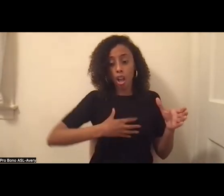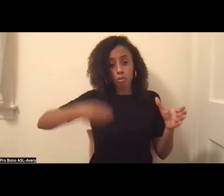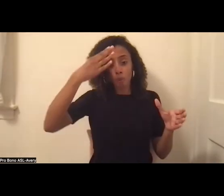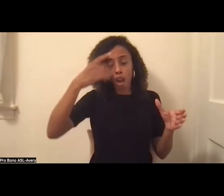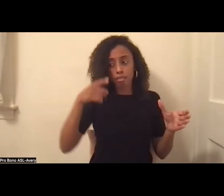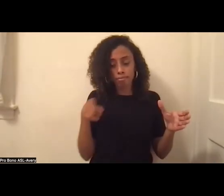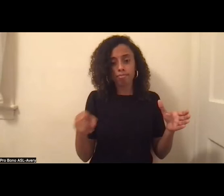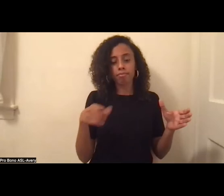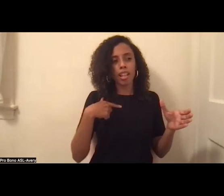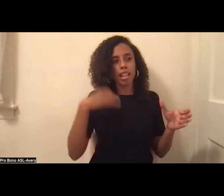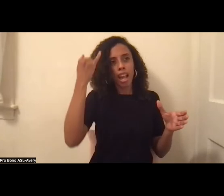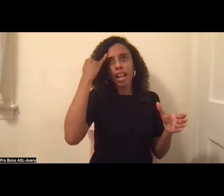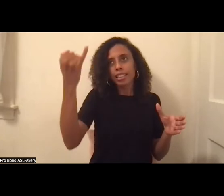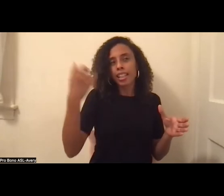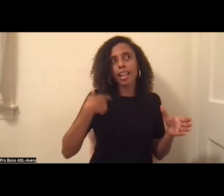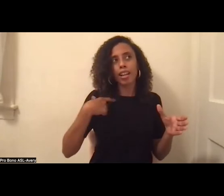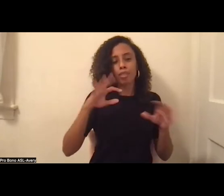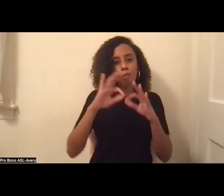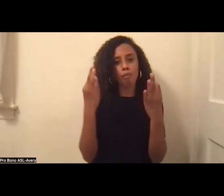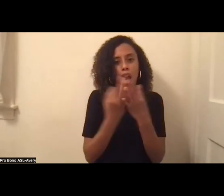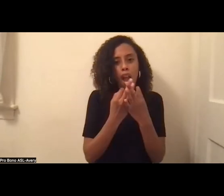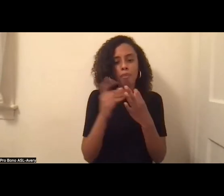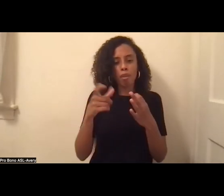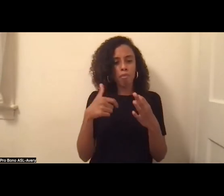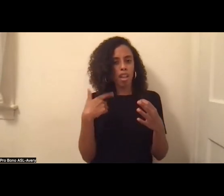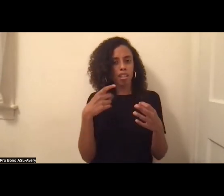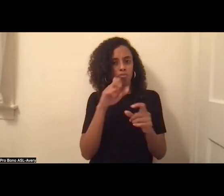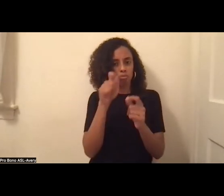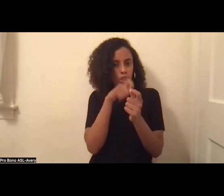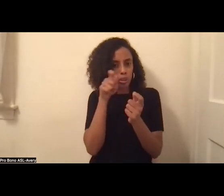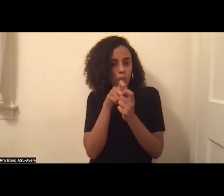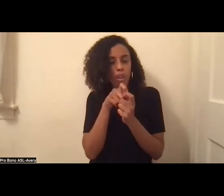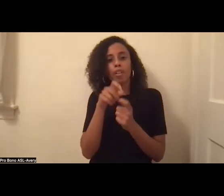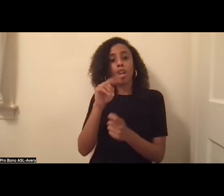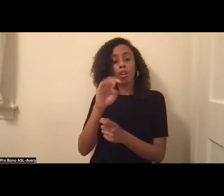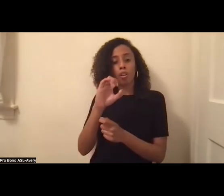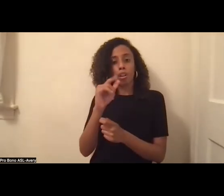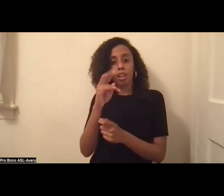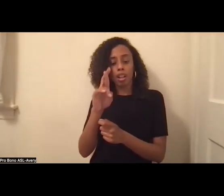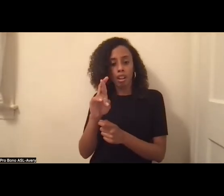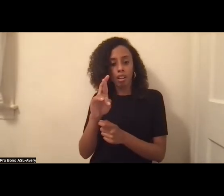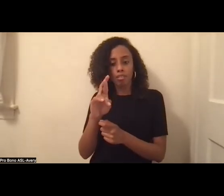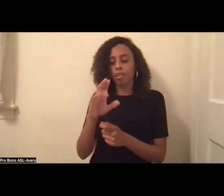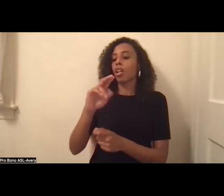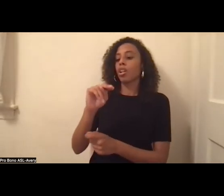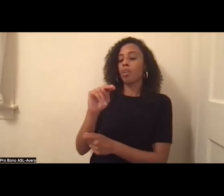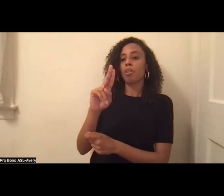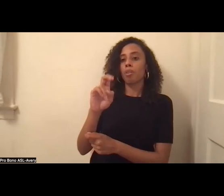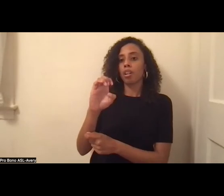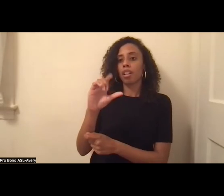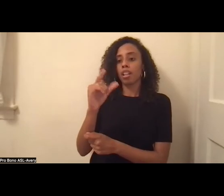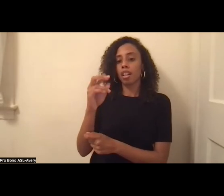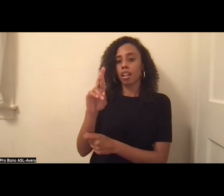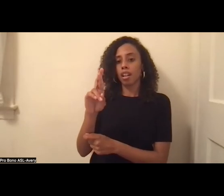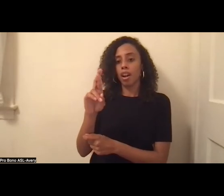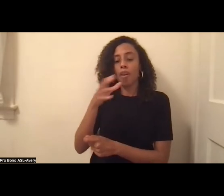being confined to the nuclear family is a falsehood, right? If you talk to any Black family, the queen of the family is